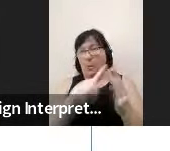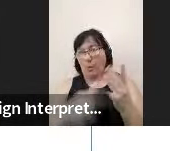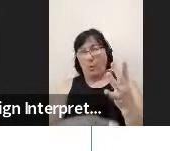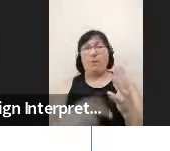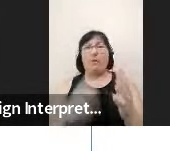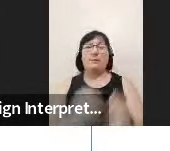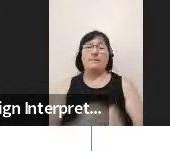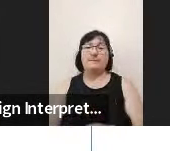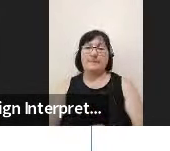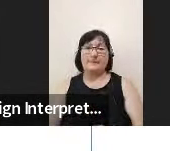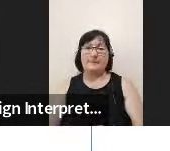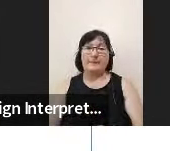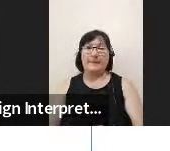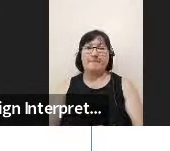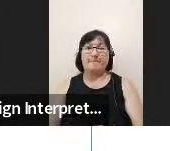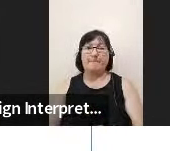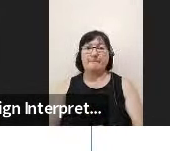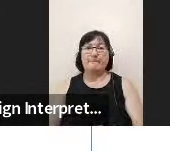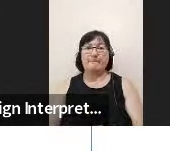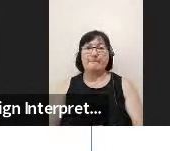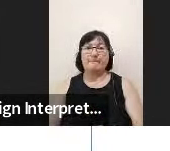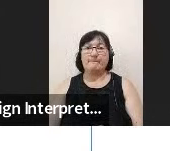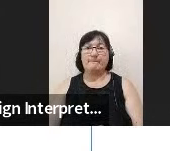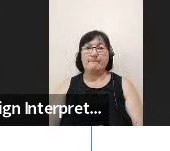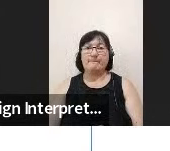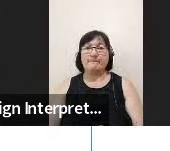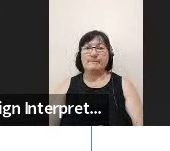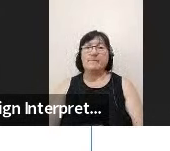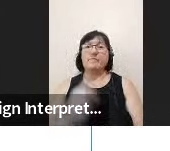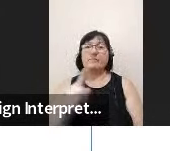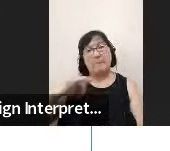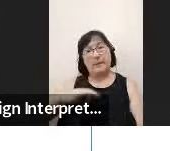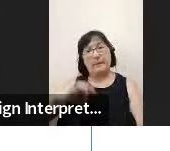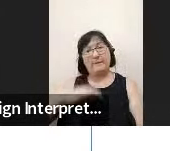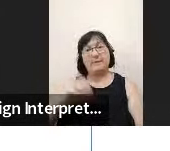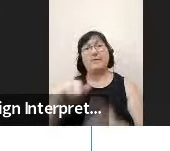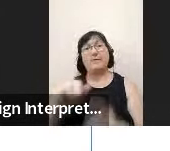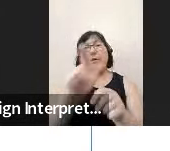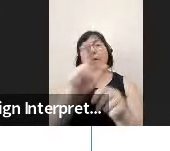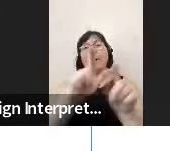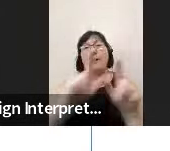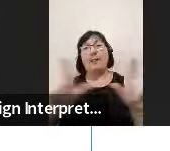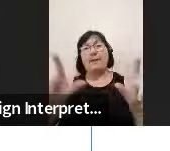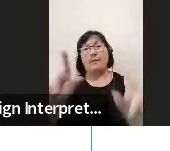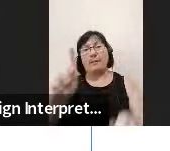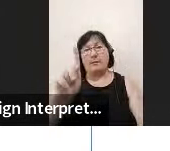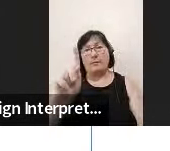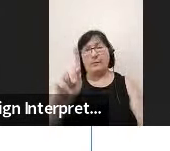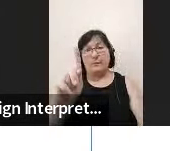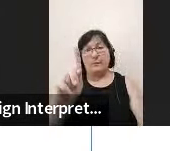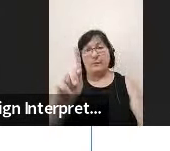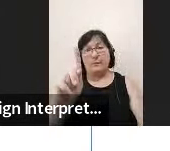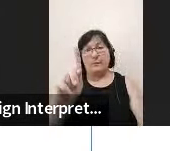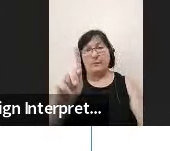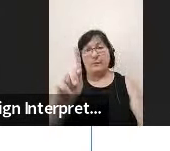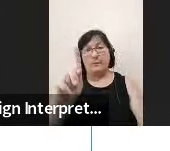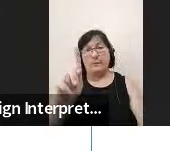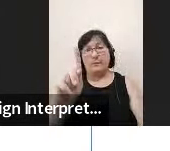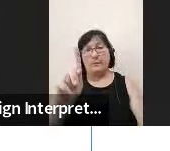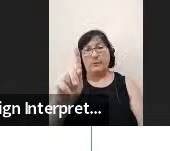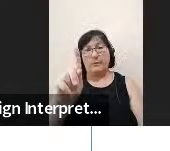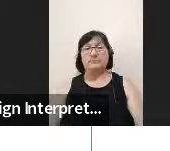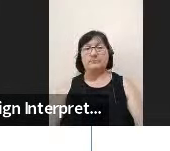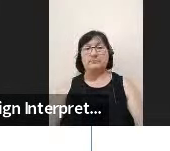Colleagues, these are the benefits for level 1. These are the benefits that made us achieve the